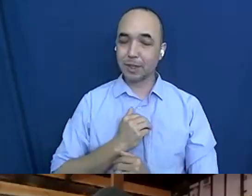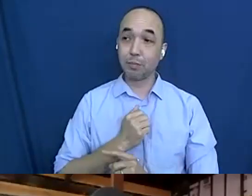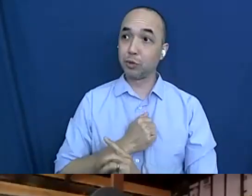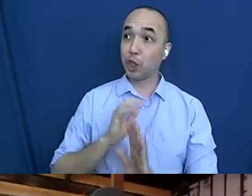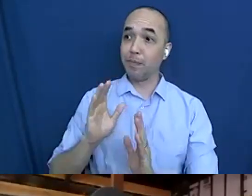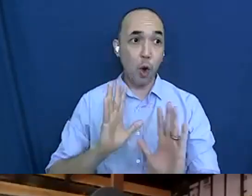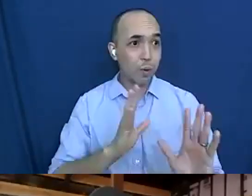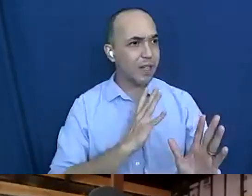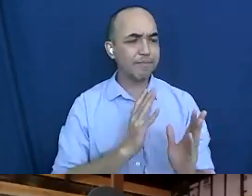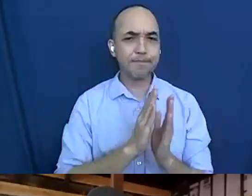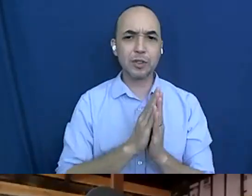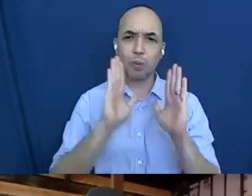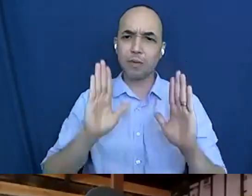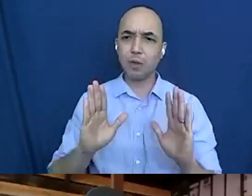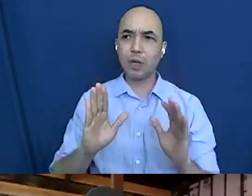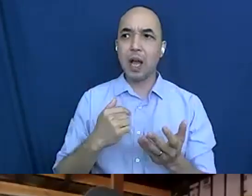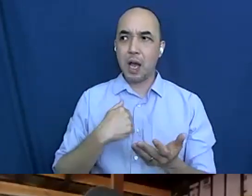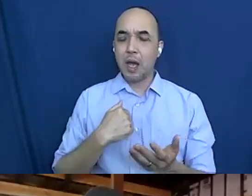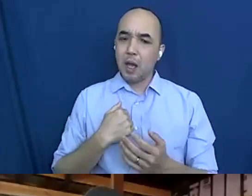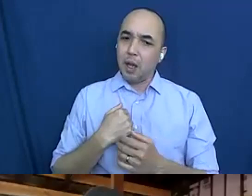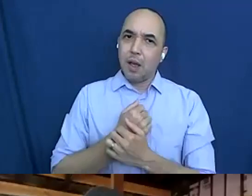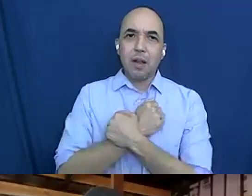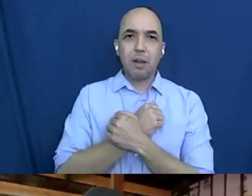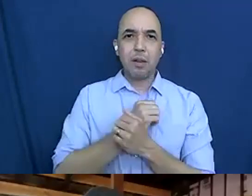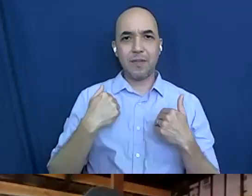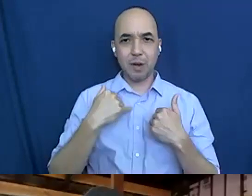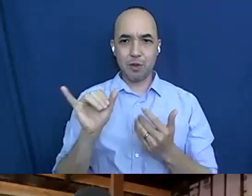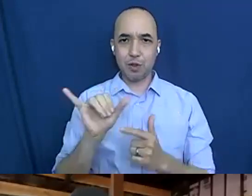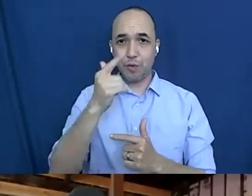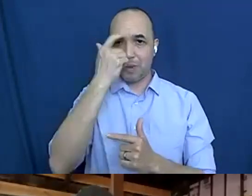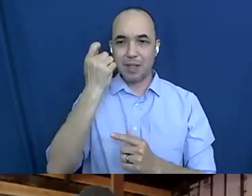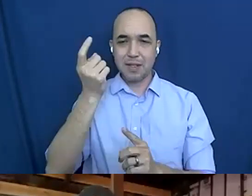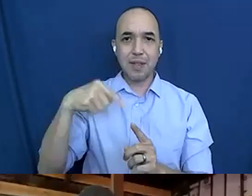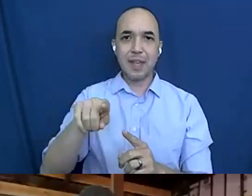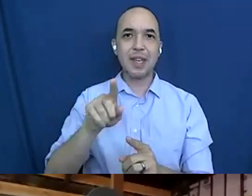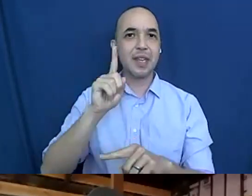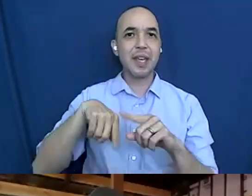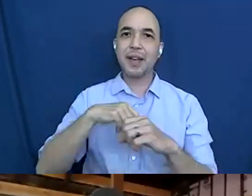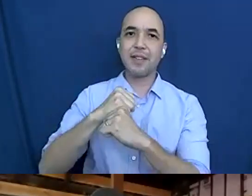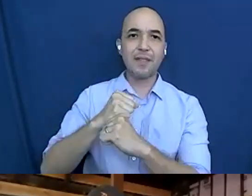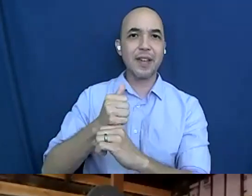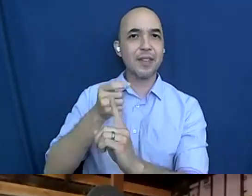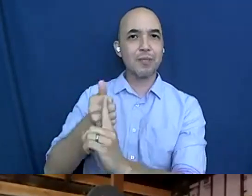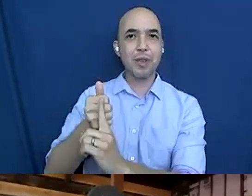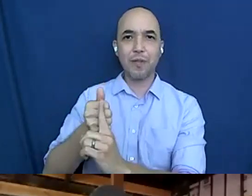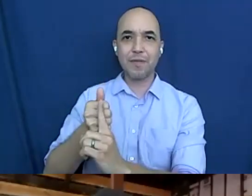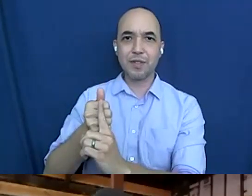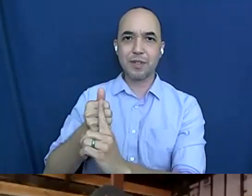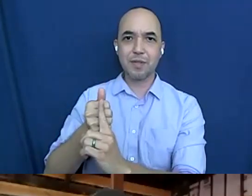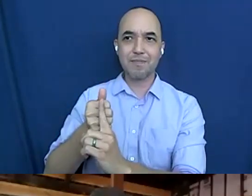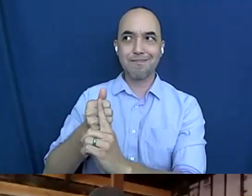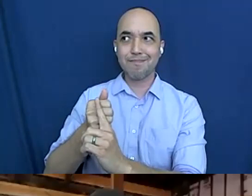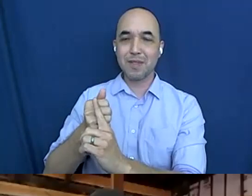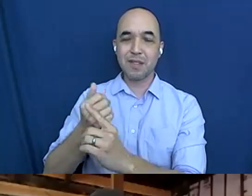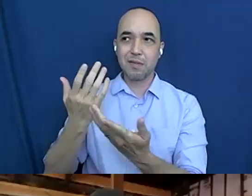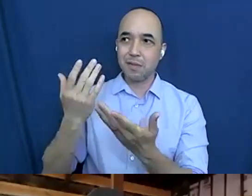special place in my heart for animals as well, because they can't defend themselves against us. We're a little too powerful in a